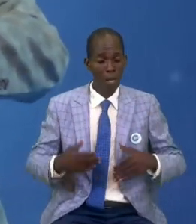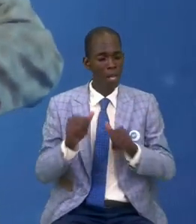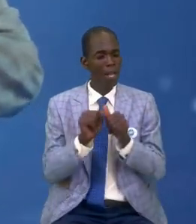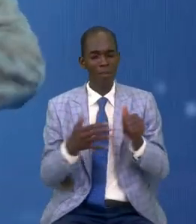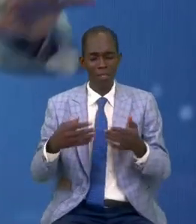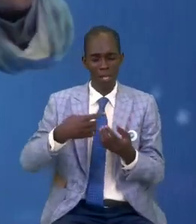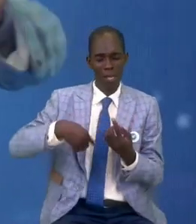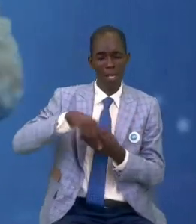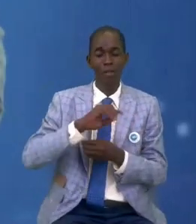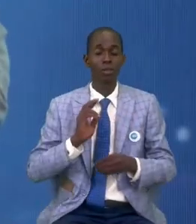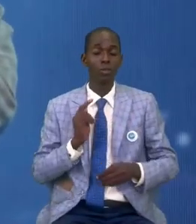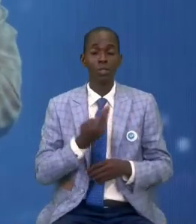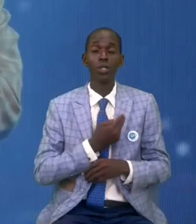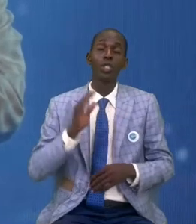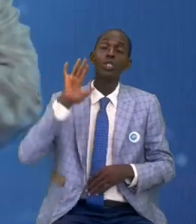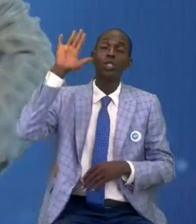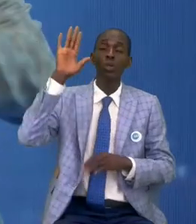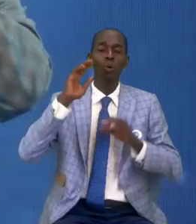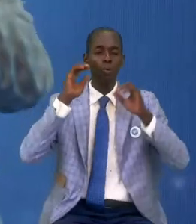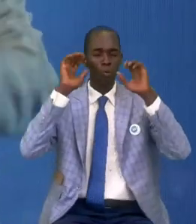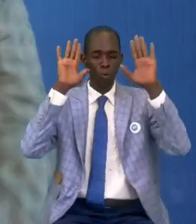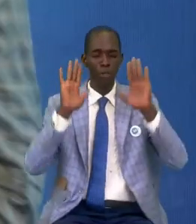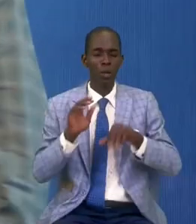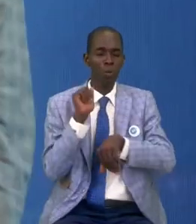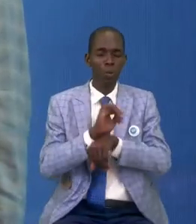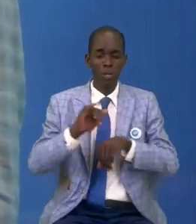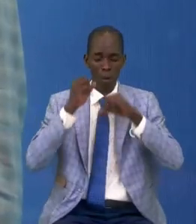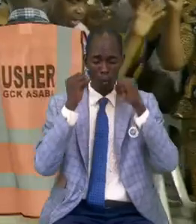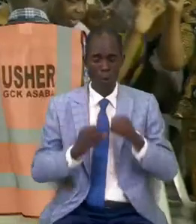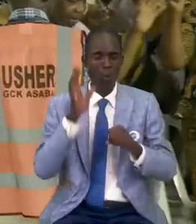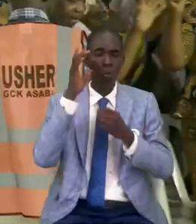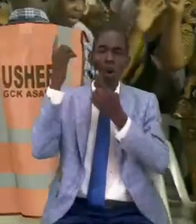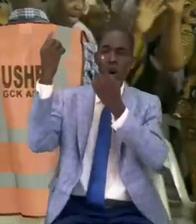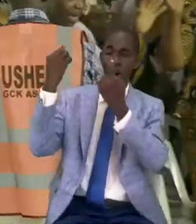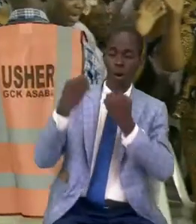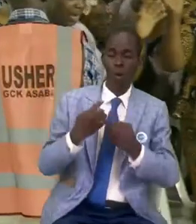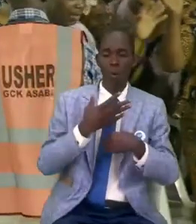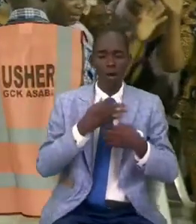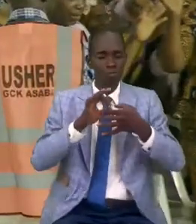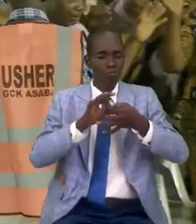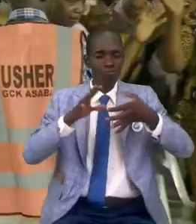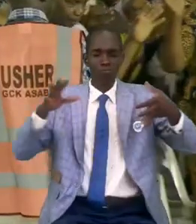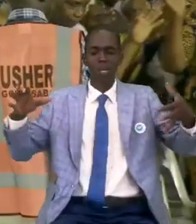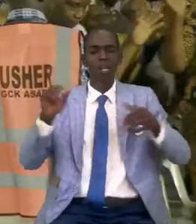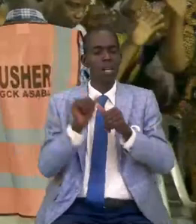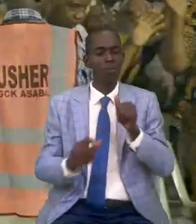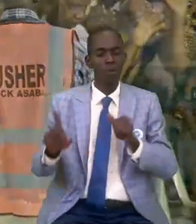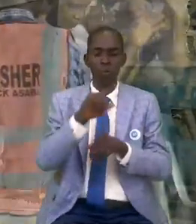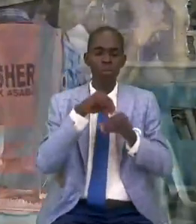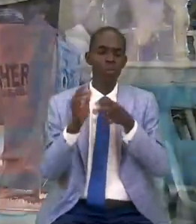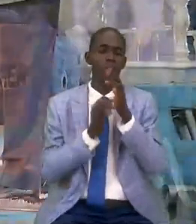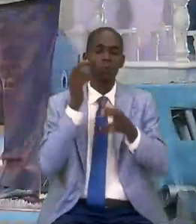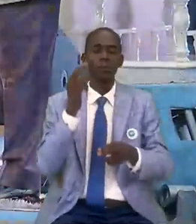come and light bridge everyone in Jesus' name. I pray, Lord, as you